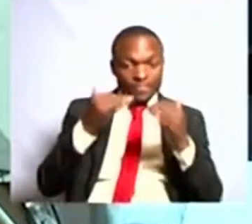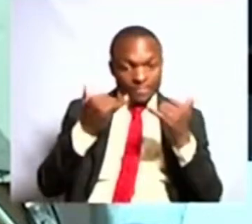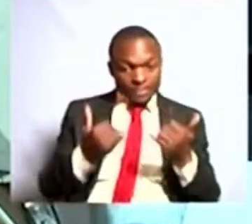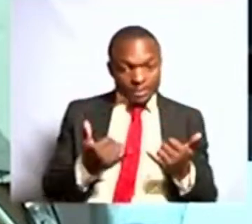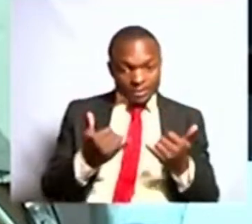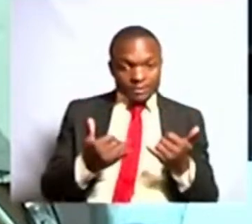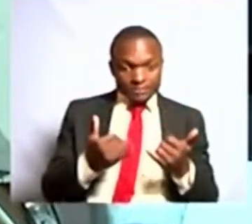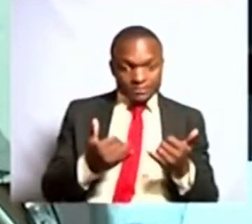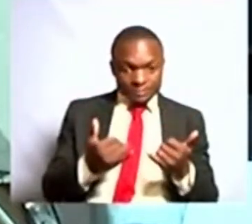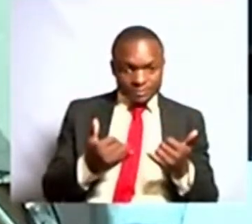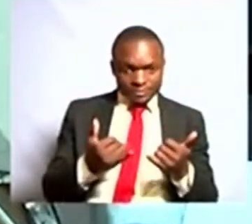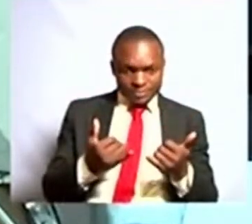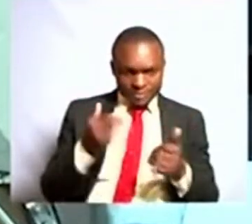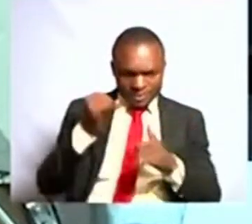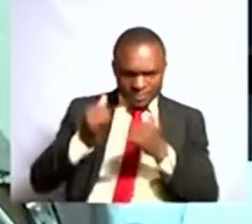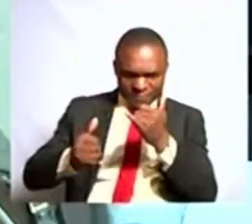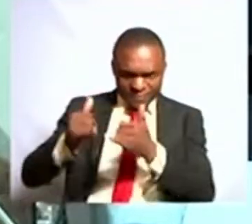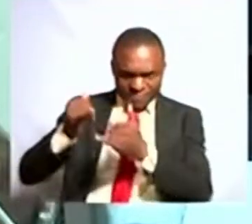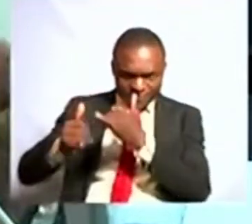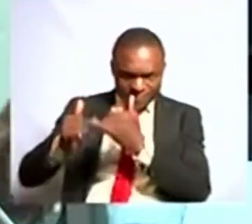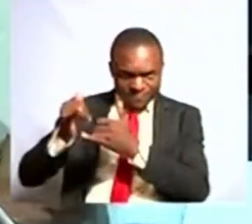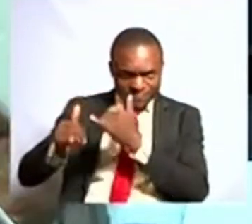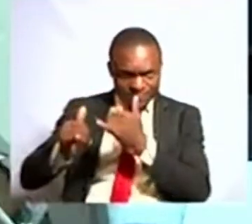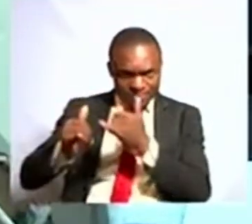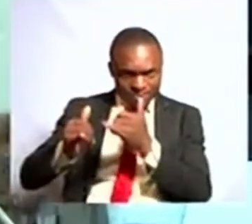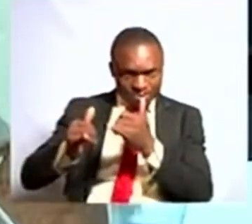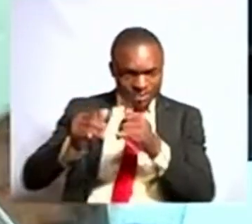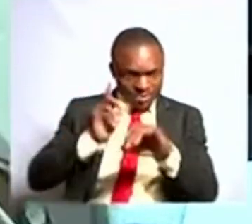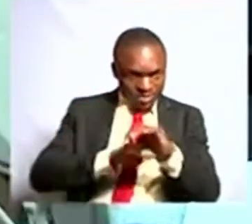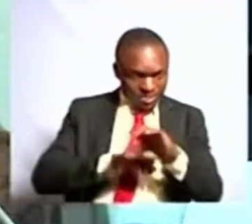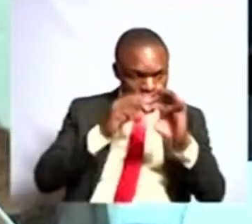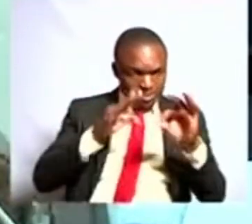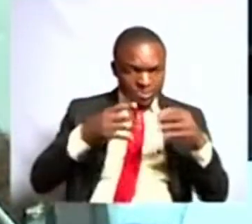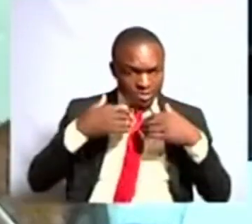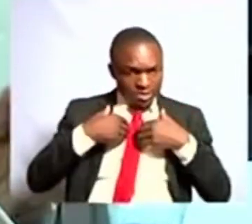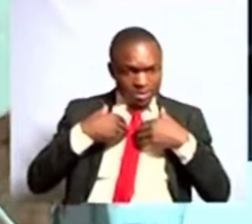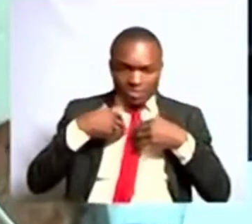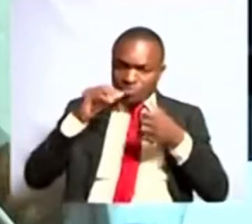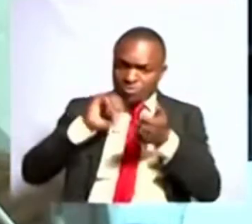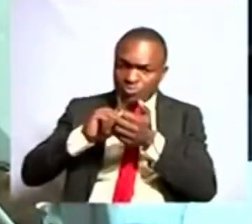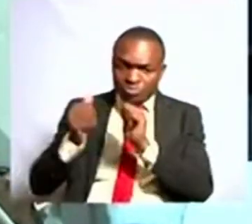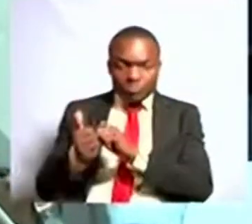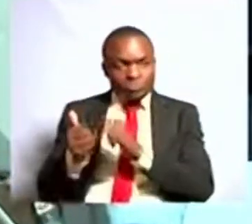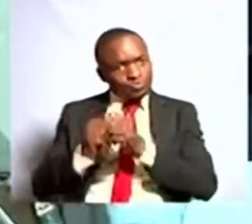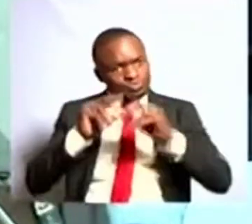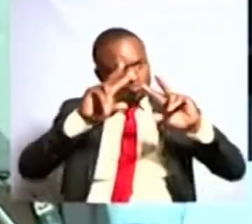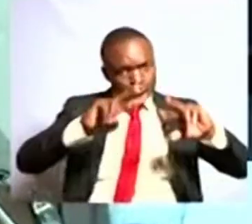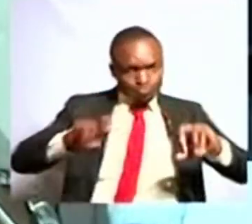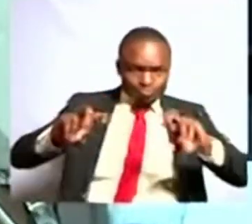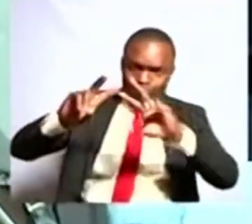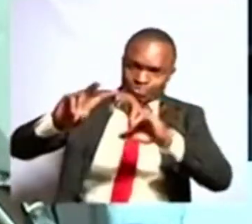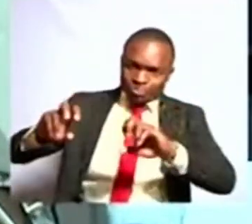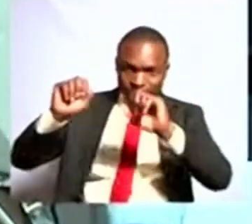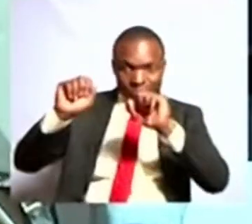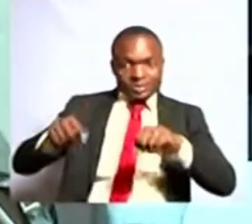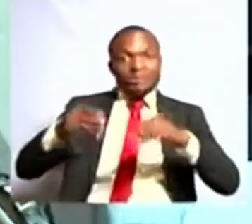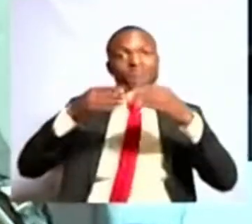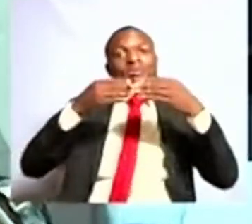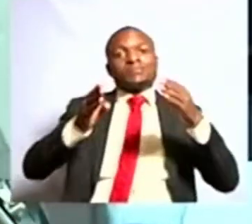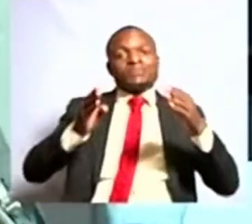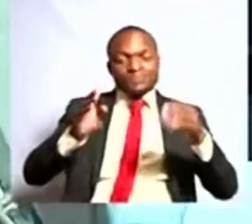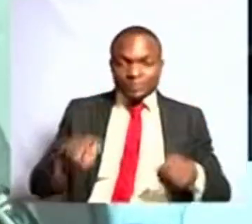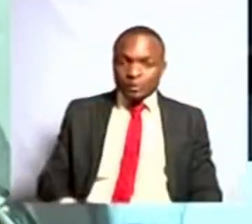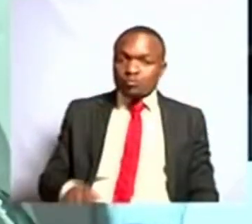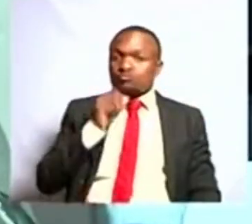defect liability period where we need to check if it has got cracks and so on and so forth and what have you. Then it can be commissioned.